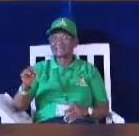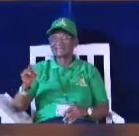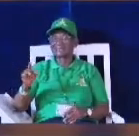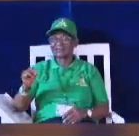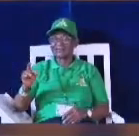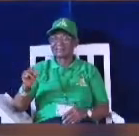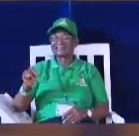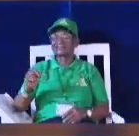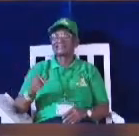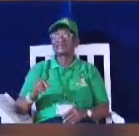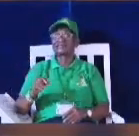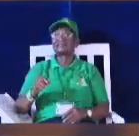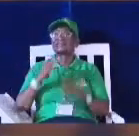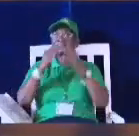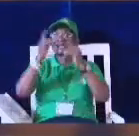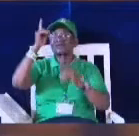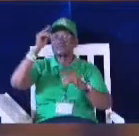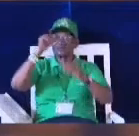Thank you, Father.